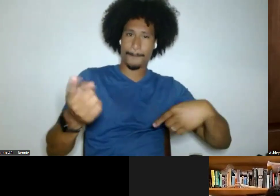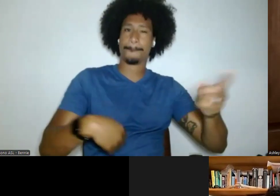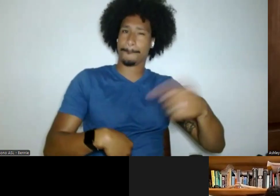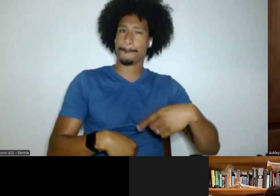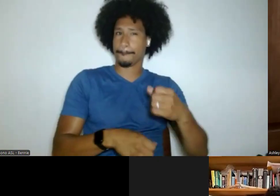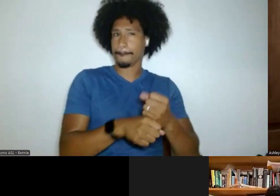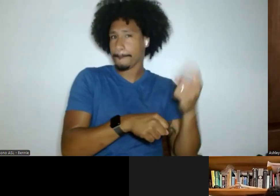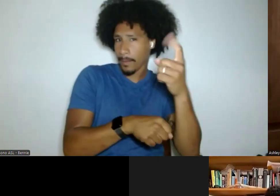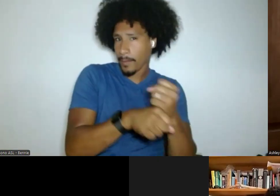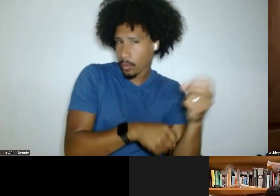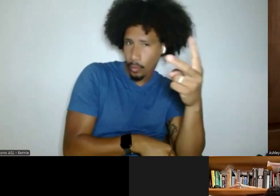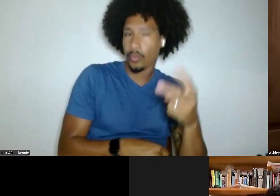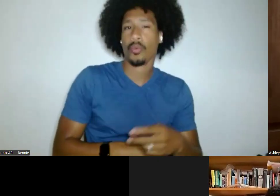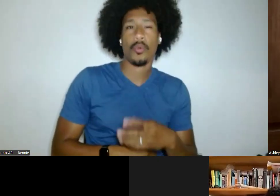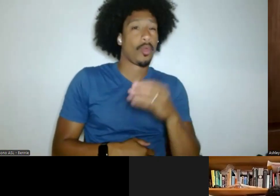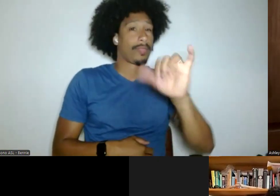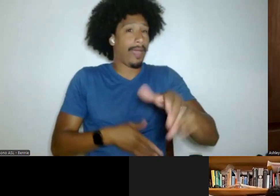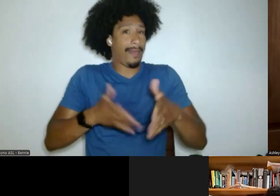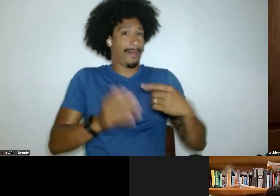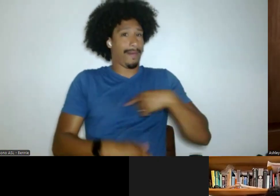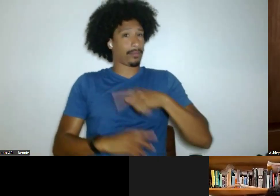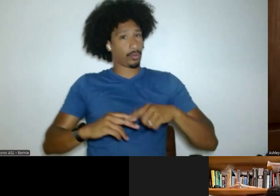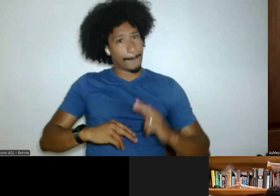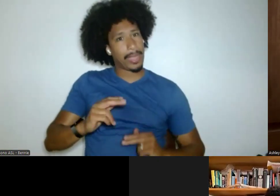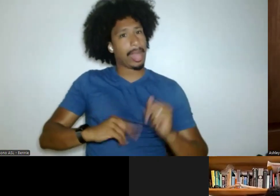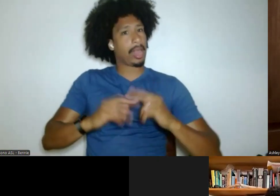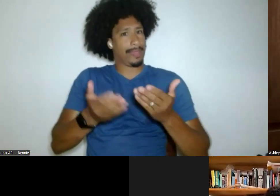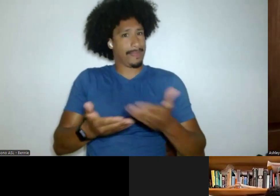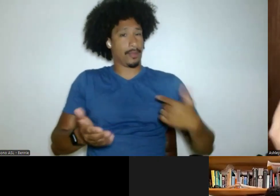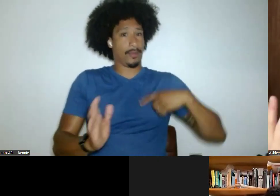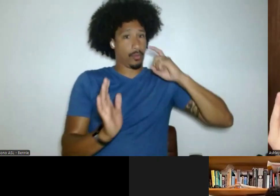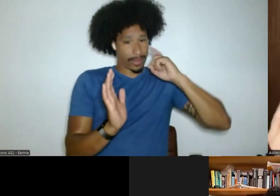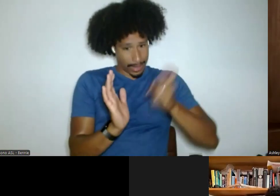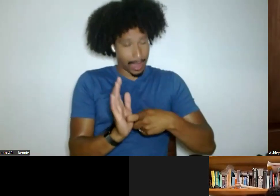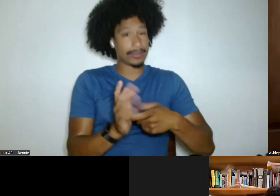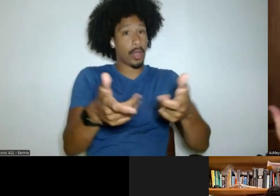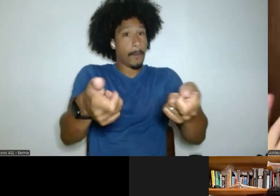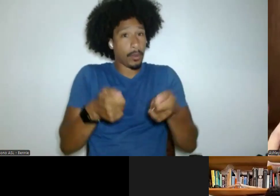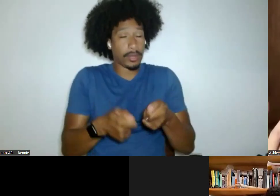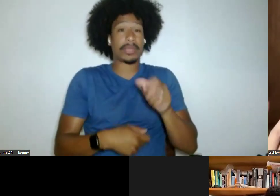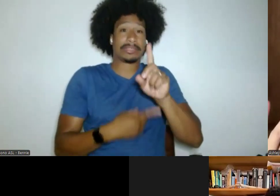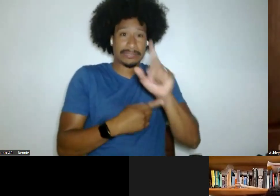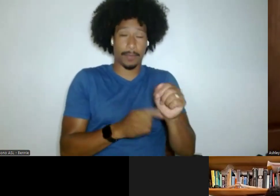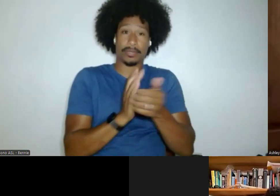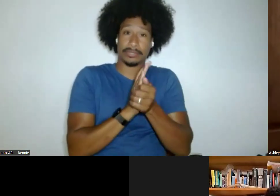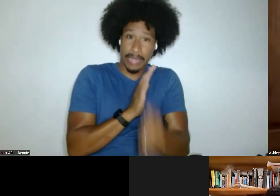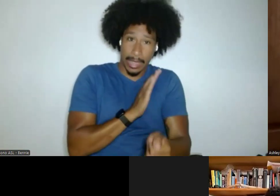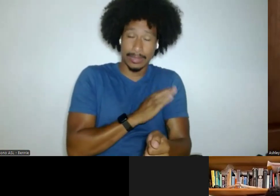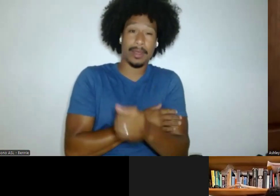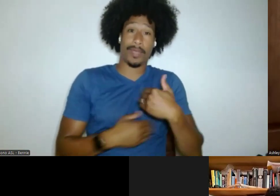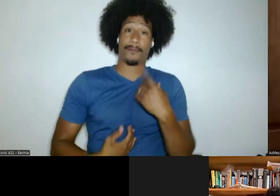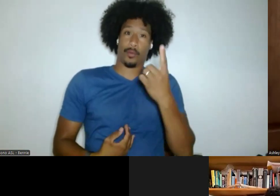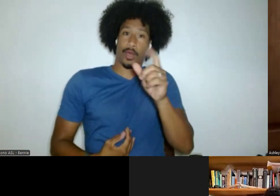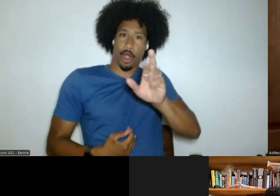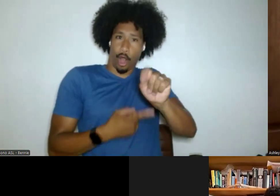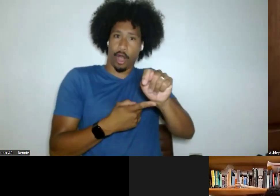that allows us to build in things where we're recognizing disabled talent and expertise. So there's this arts component that we haven't really talked